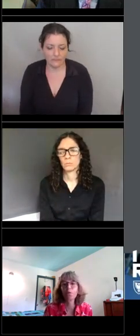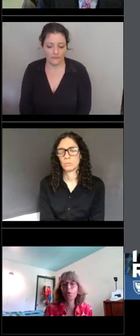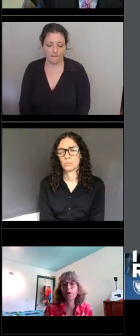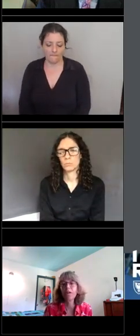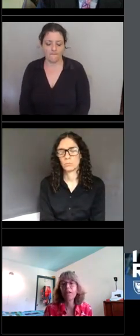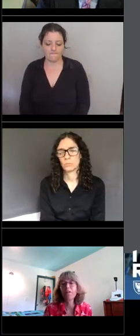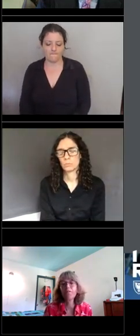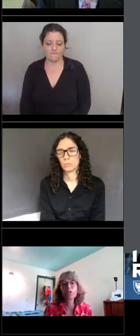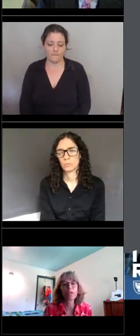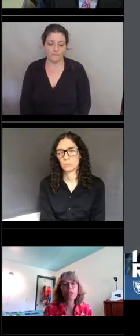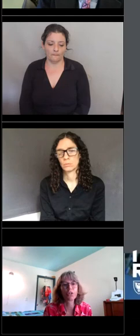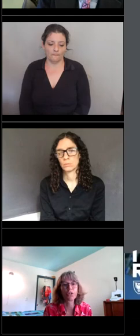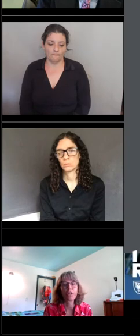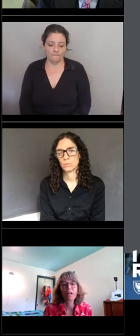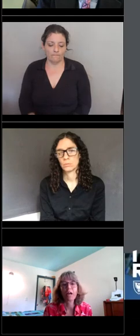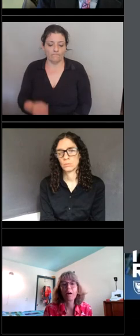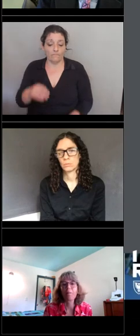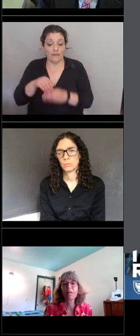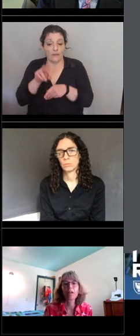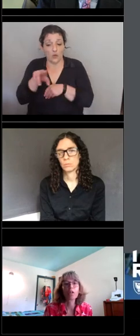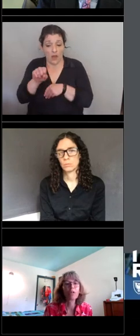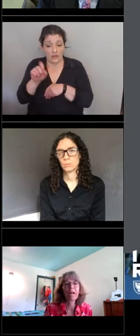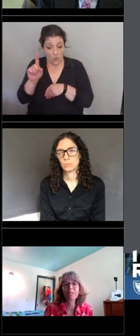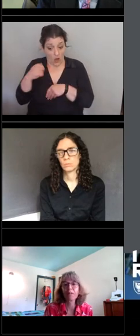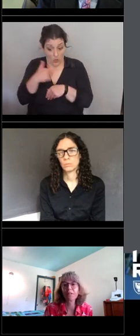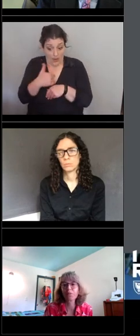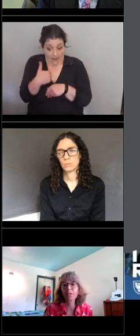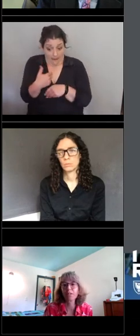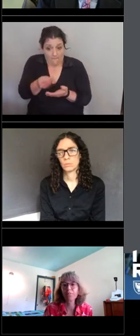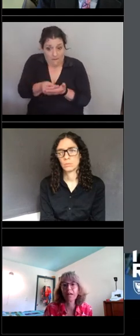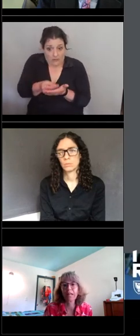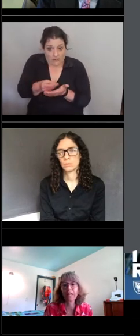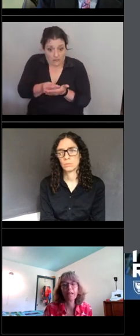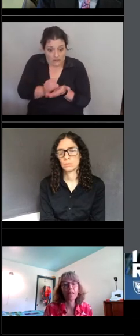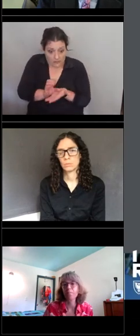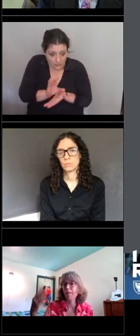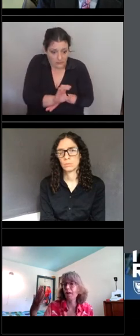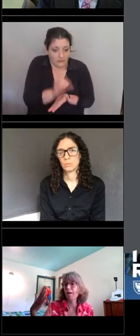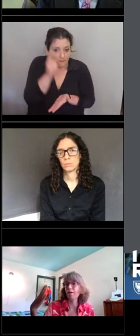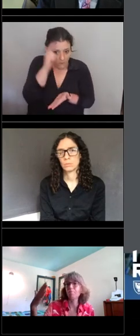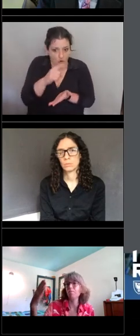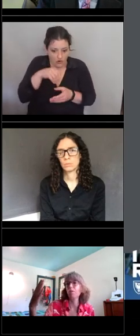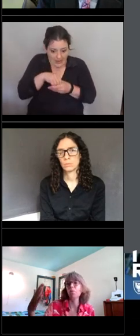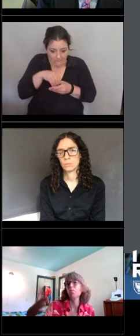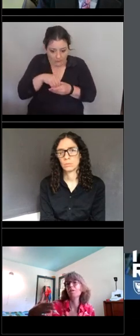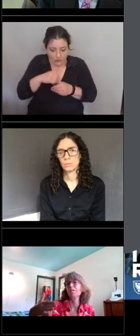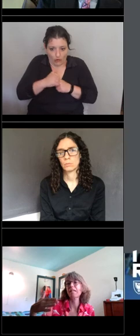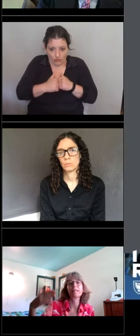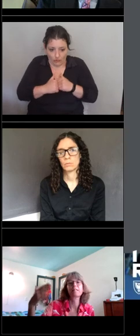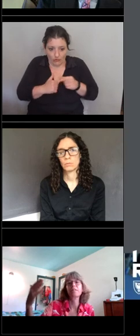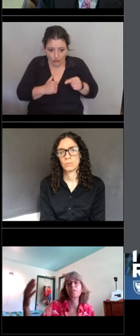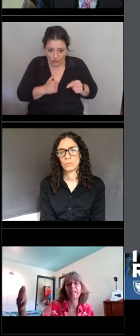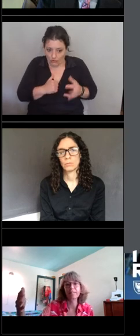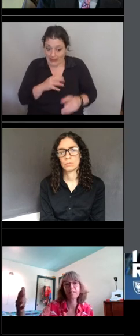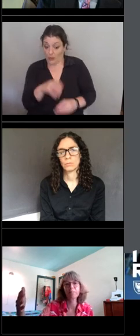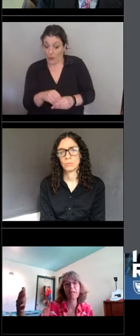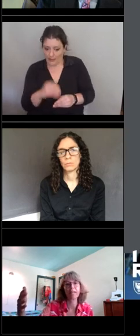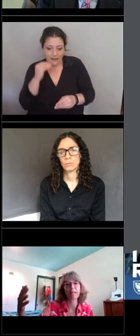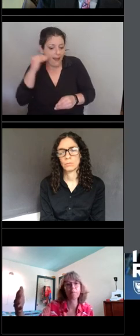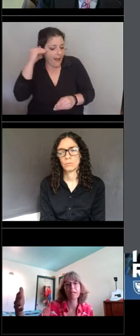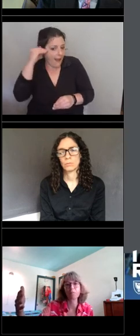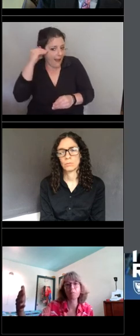have funds for infrastructure that include habitat restoration money, that was not